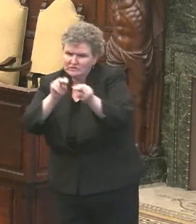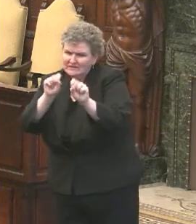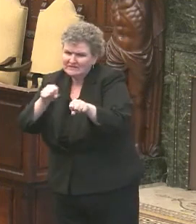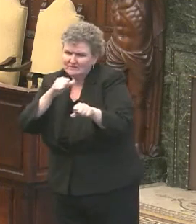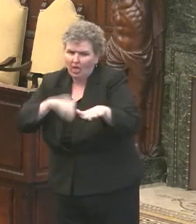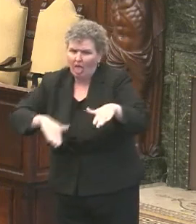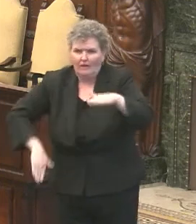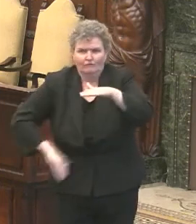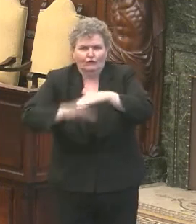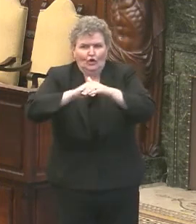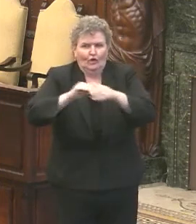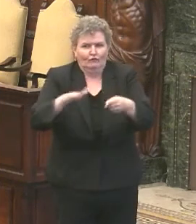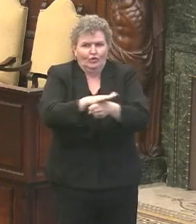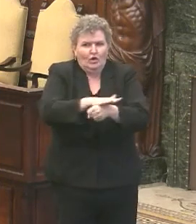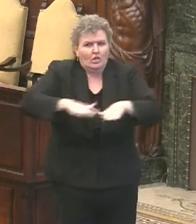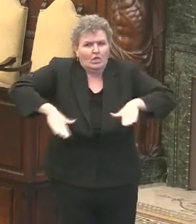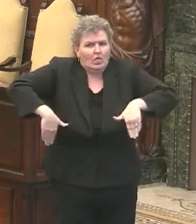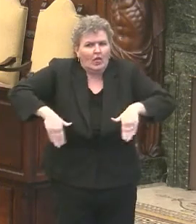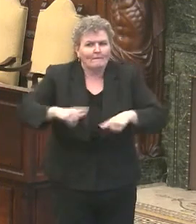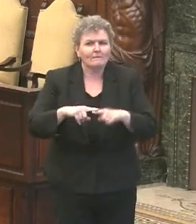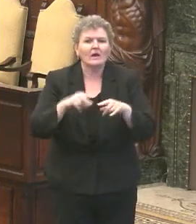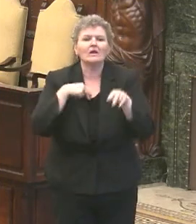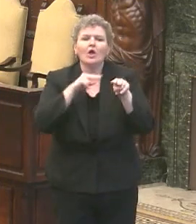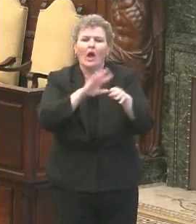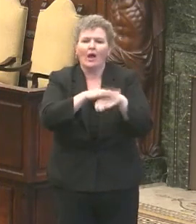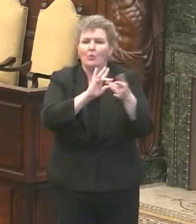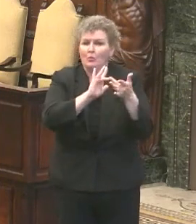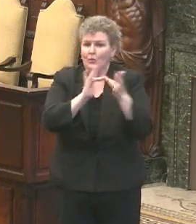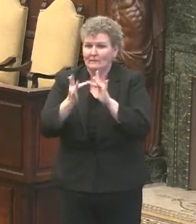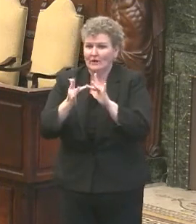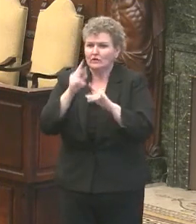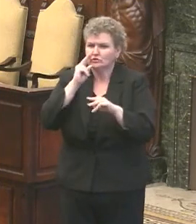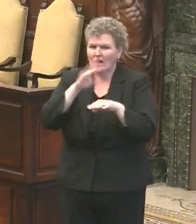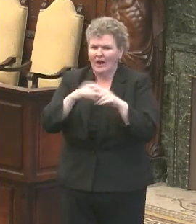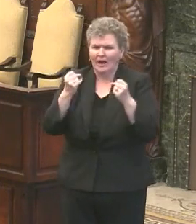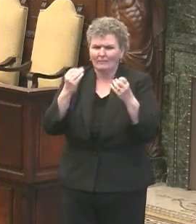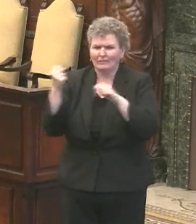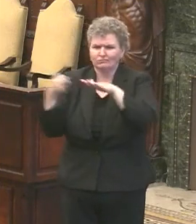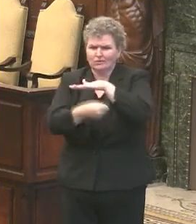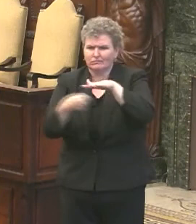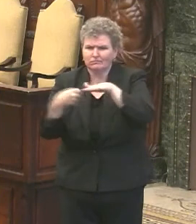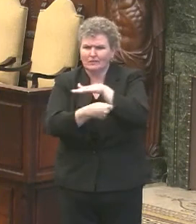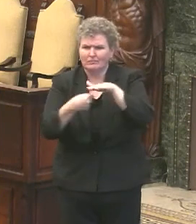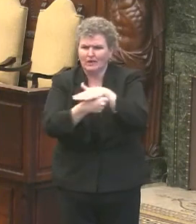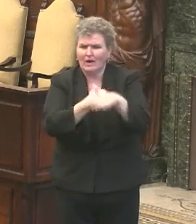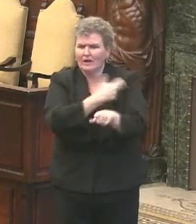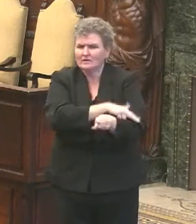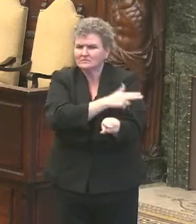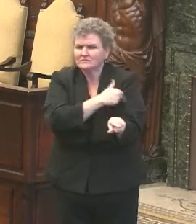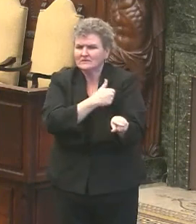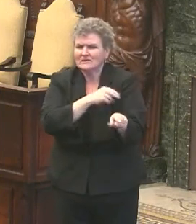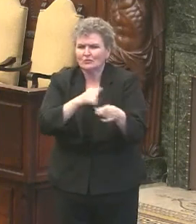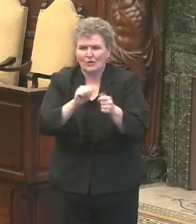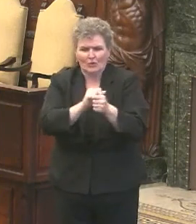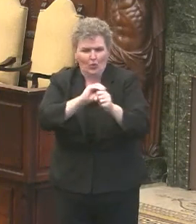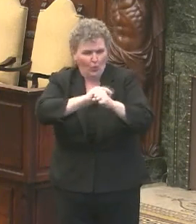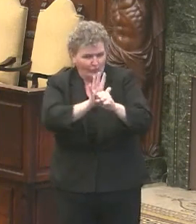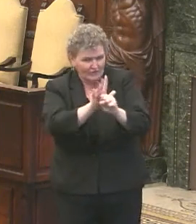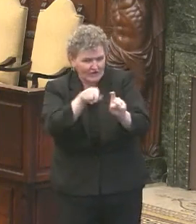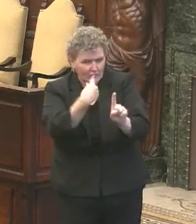that's on their public website that says how many patients are currently hospitalized with COVID in each county in the